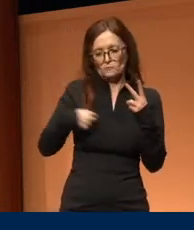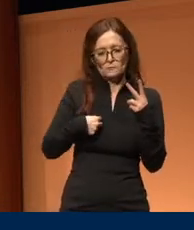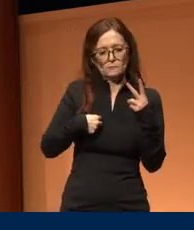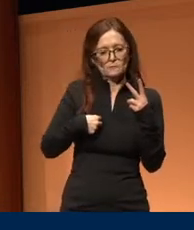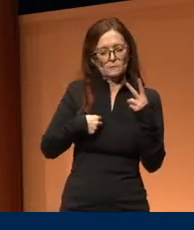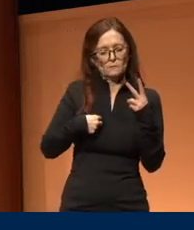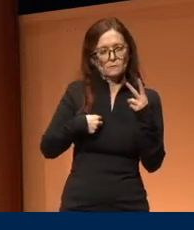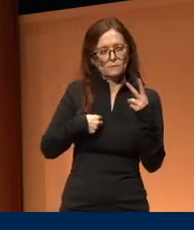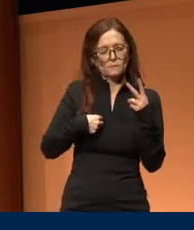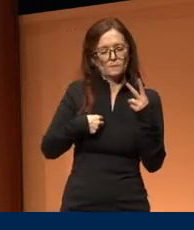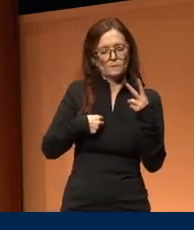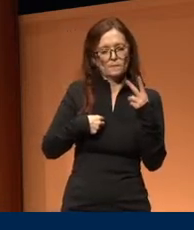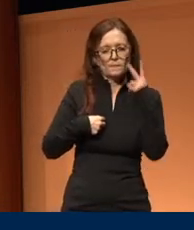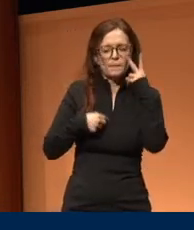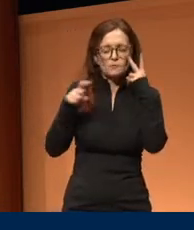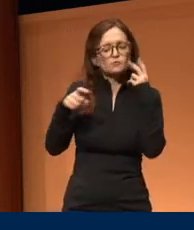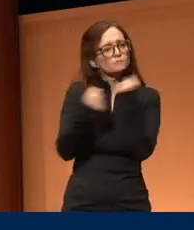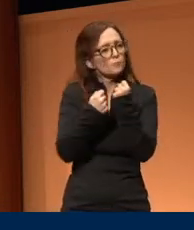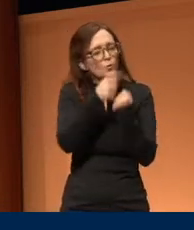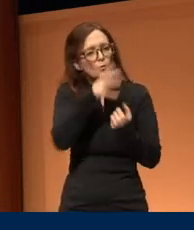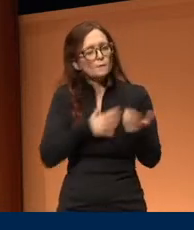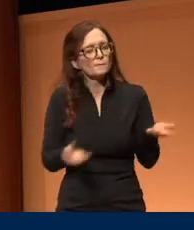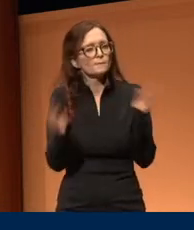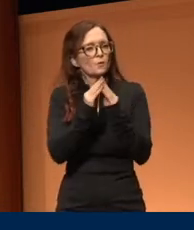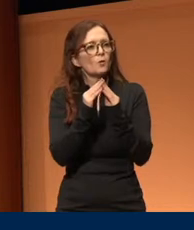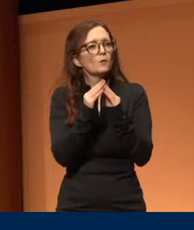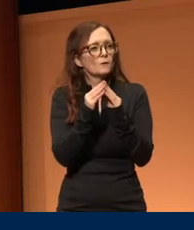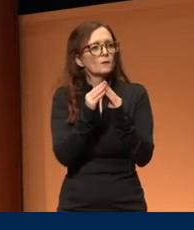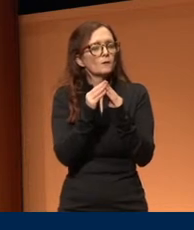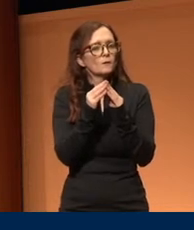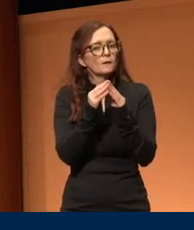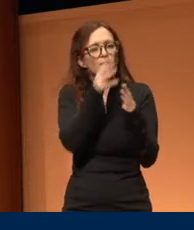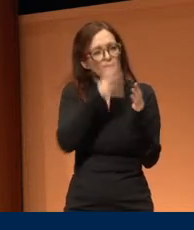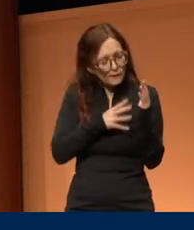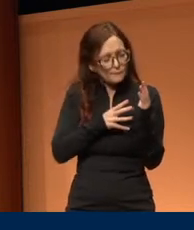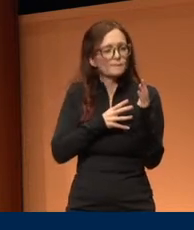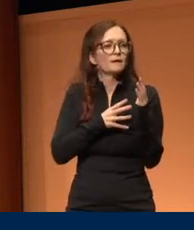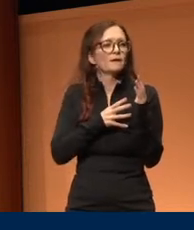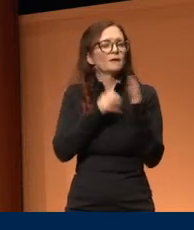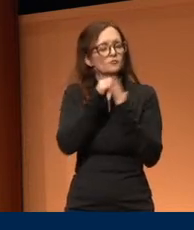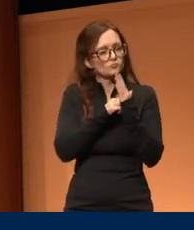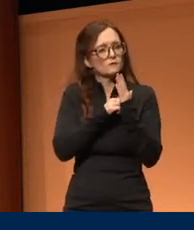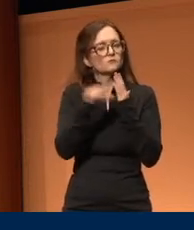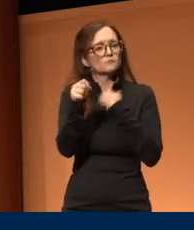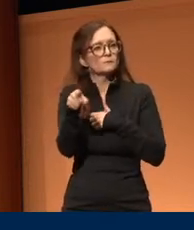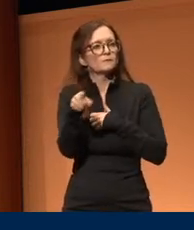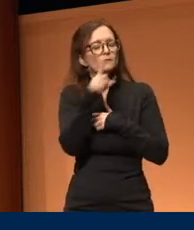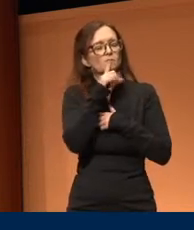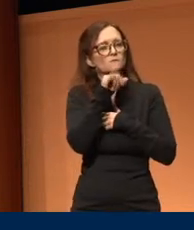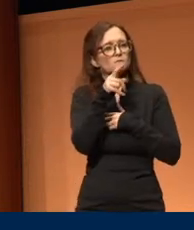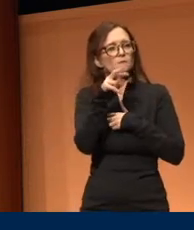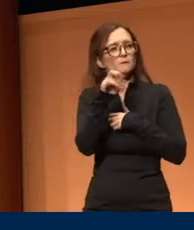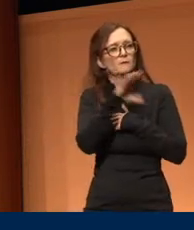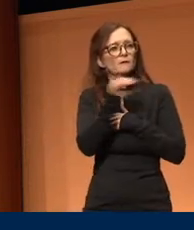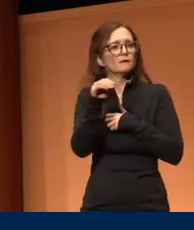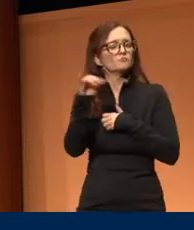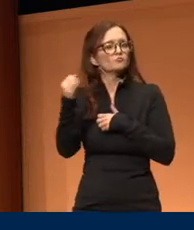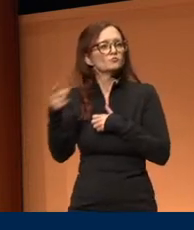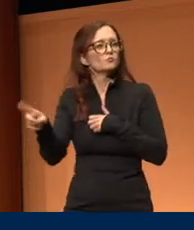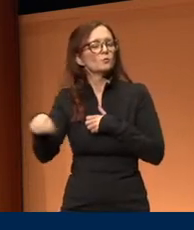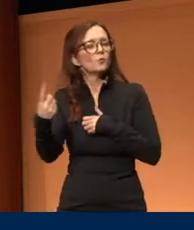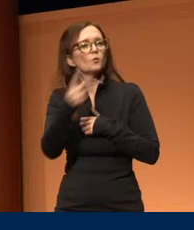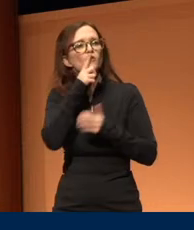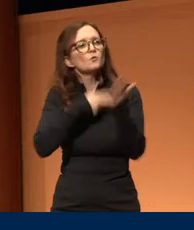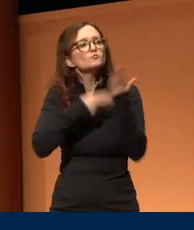start listening to women more. There's a feminist agenda, I believe, in Shakespeare, at least in that play, since Juliet seems to me the only